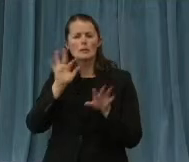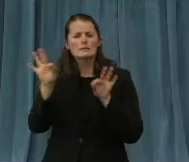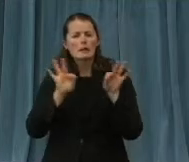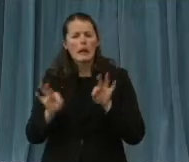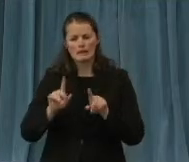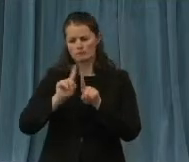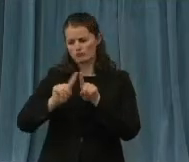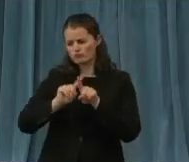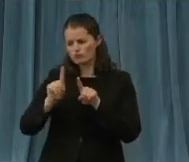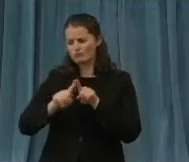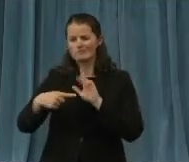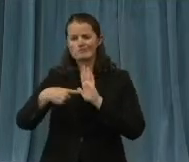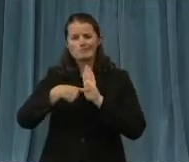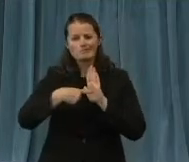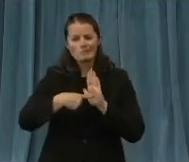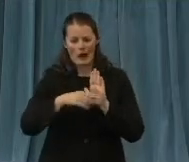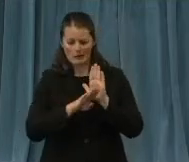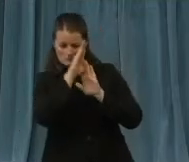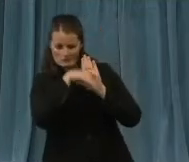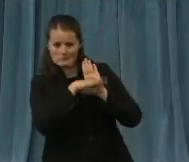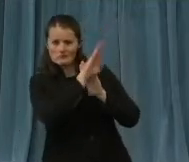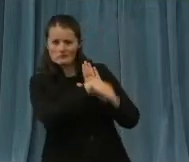Nevada.